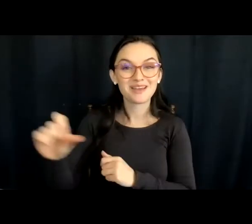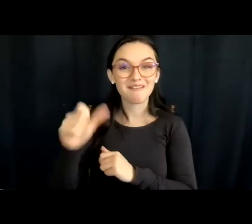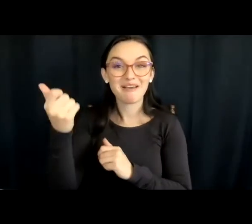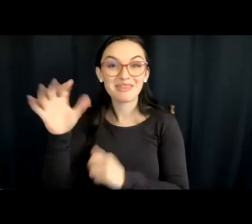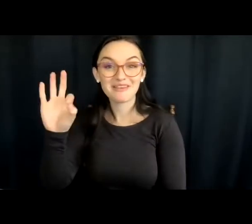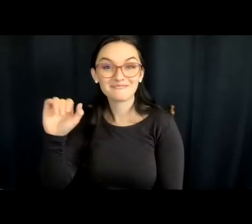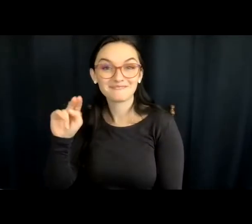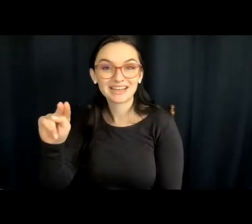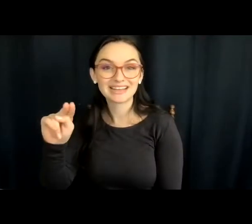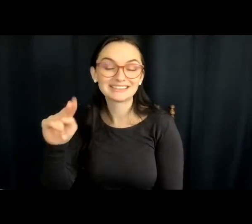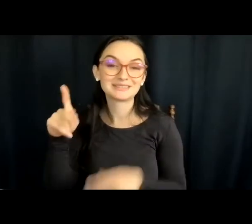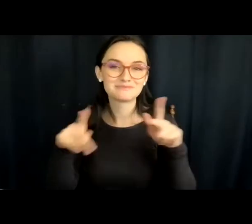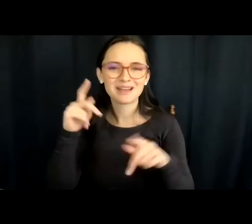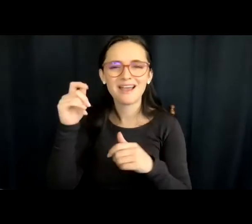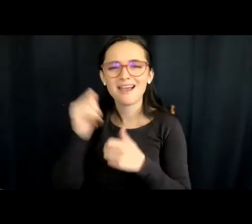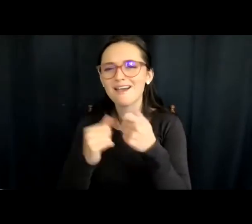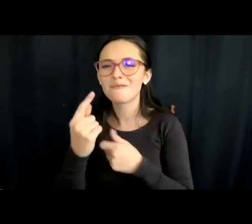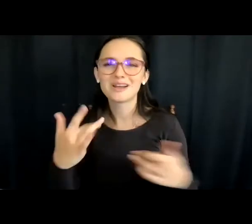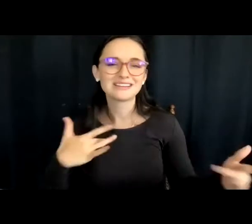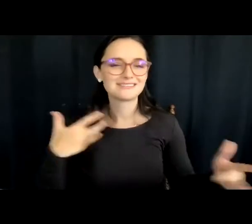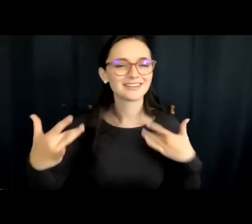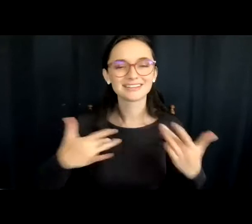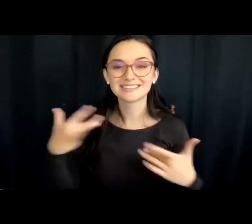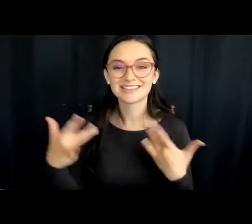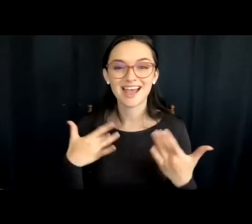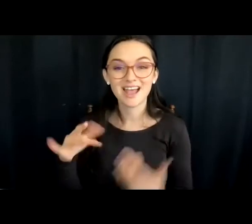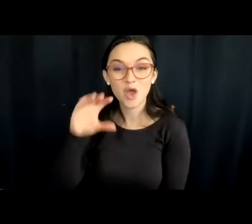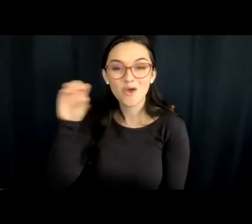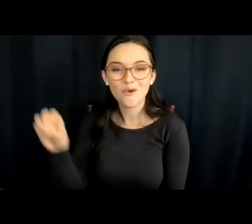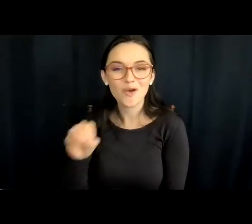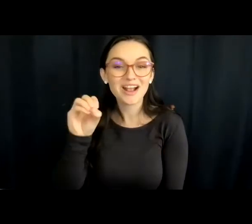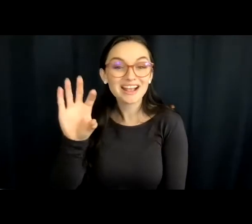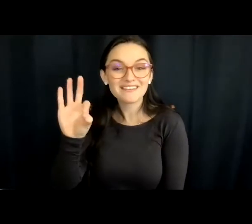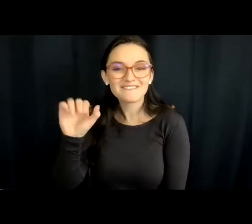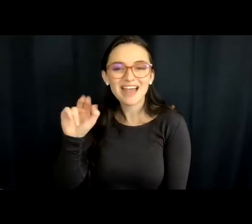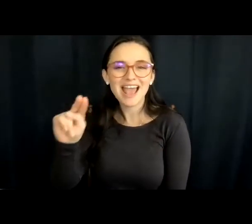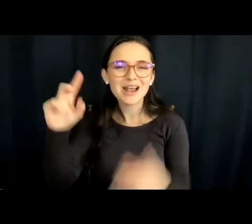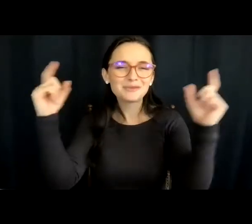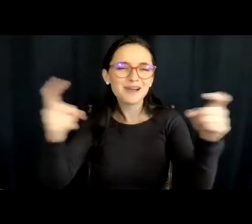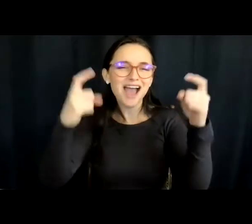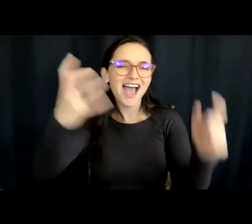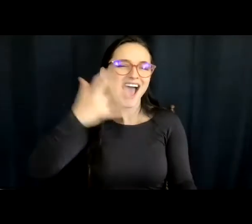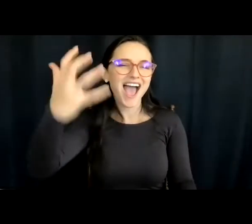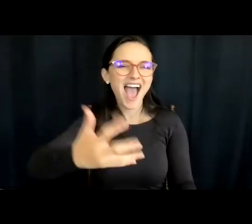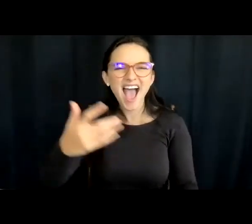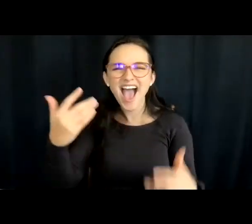was excited for the football game. Oregon fans shouted, "Go Ducks!"